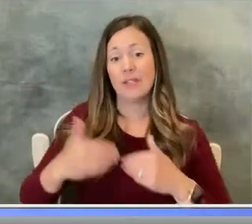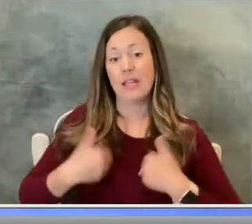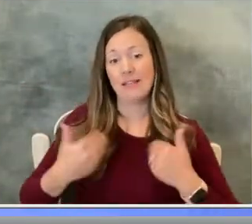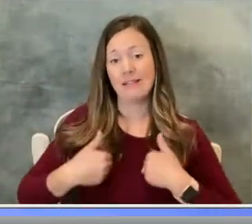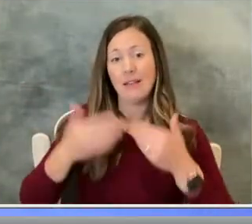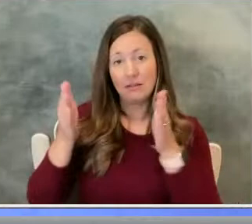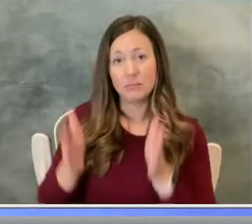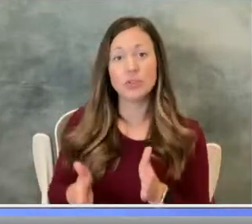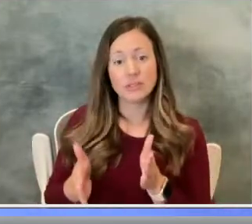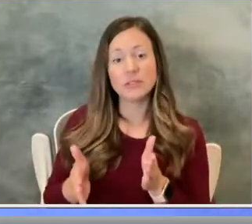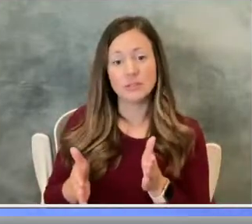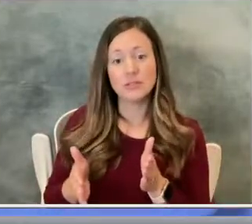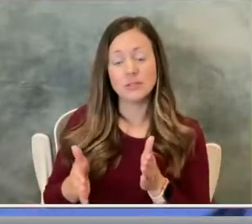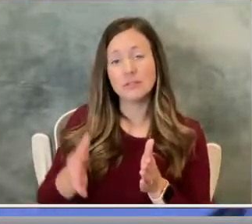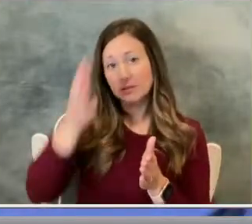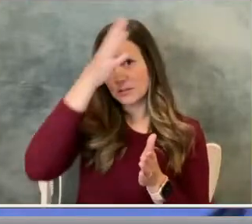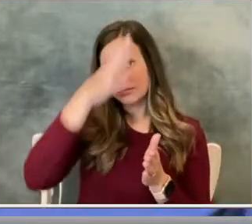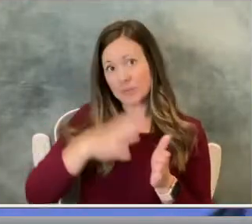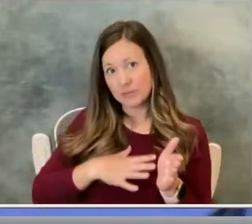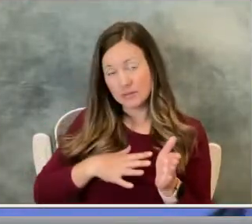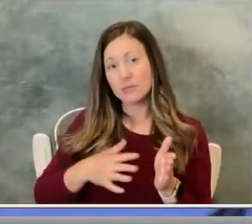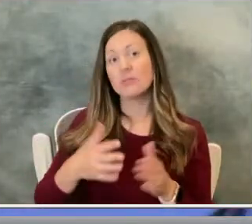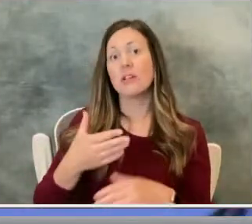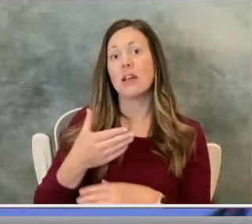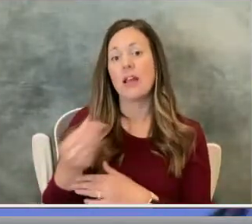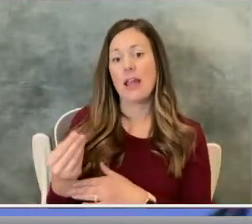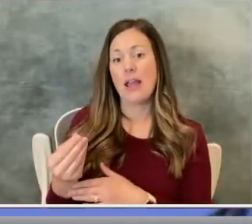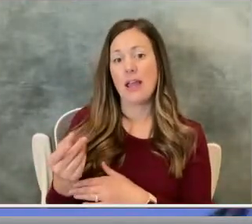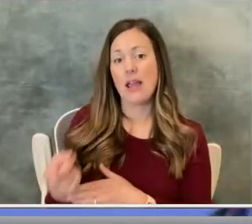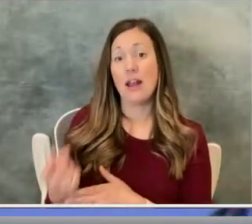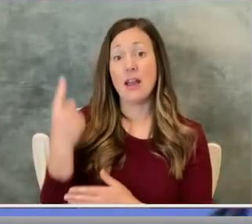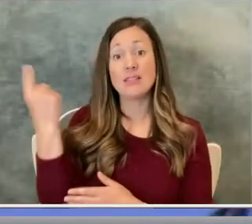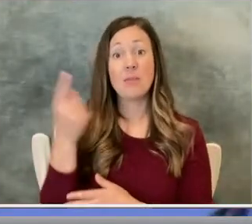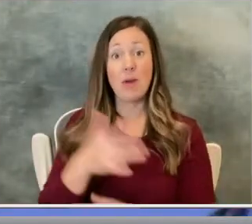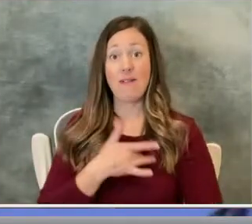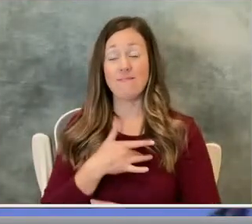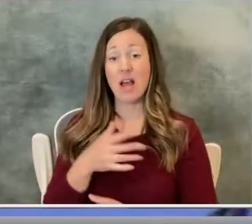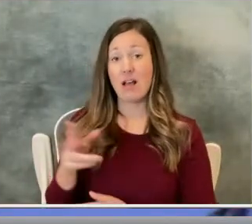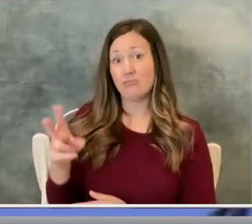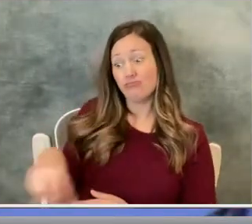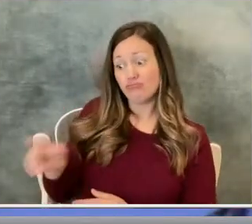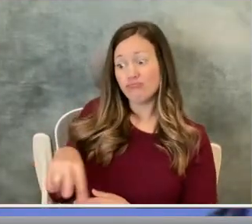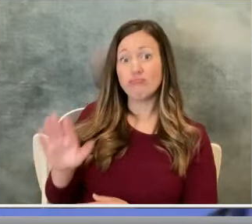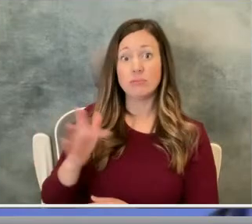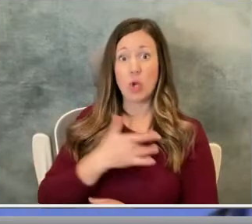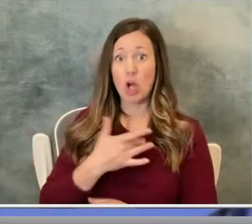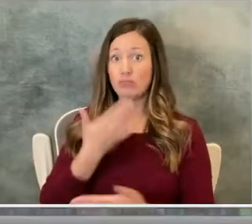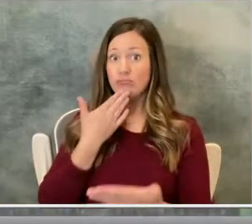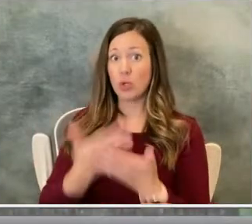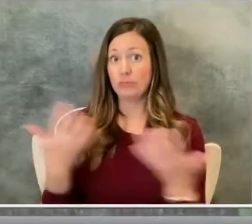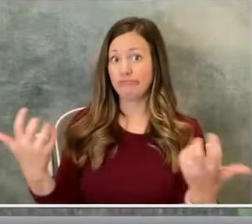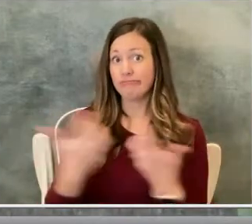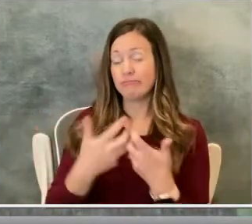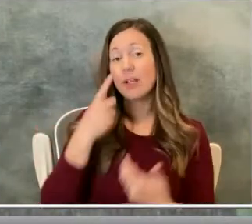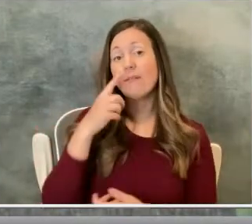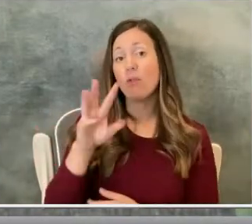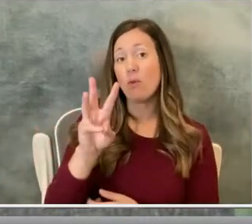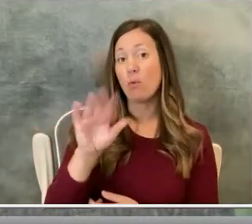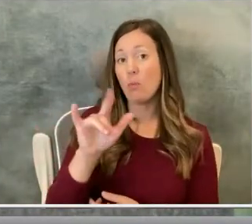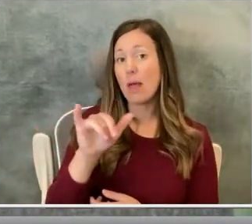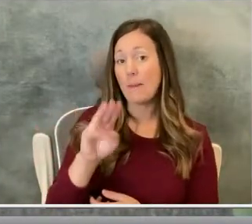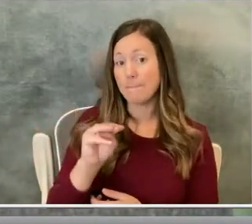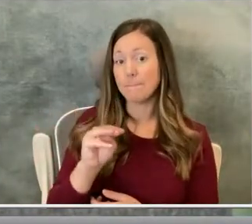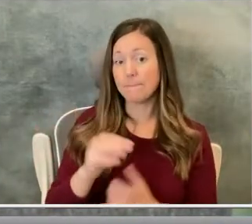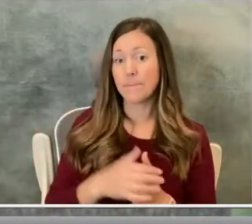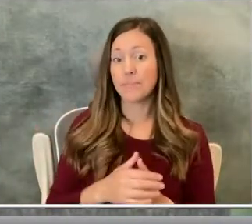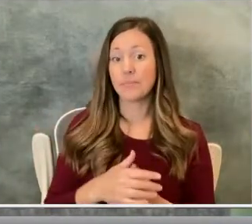a male, and somebody that they felt like the donor's heart would be good for William's size. I'm ecstatic,